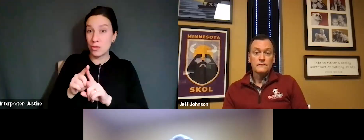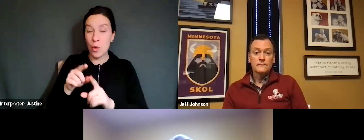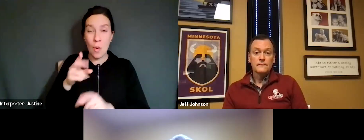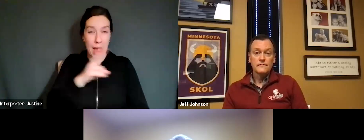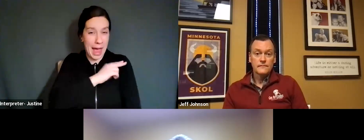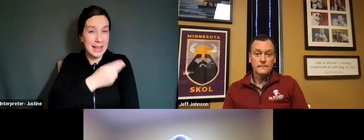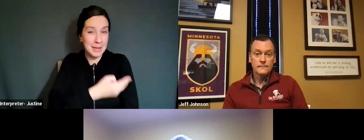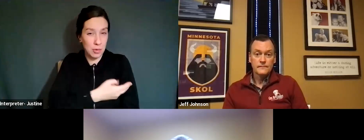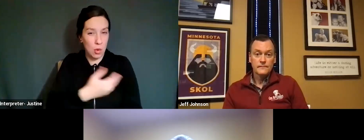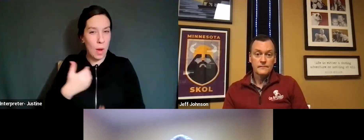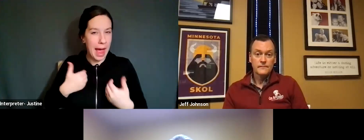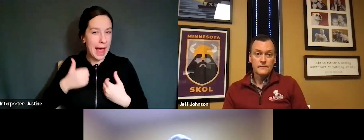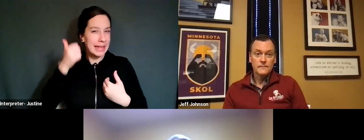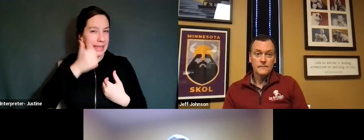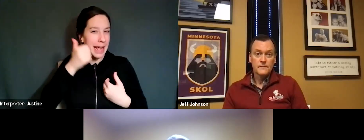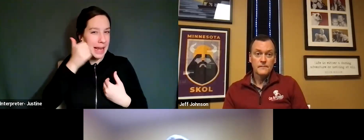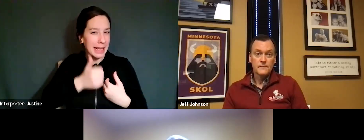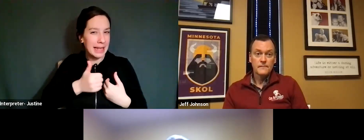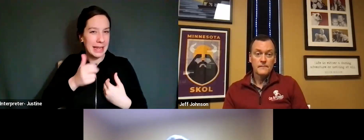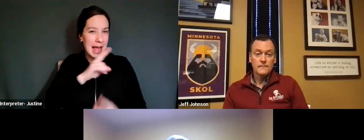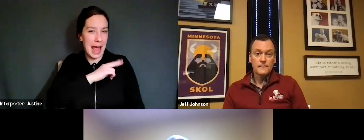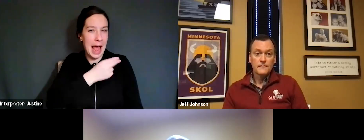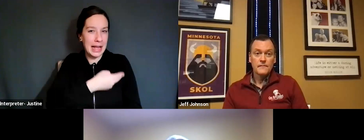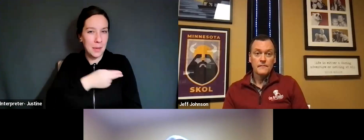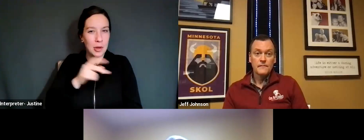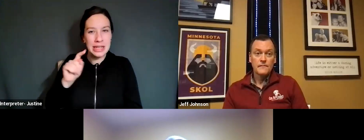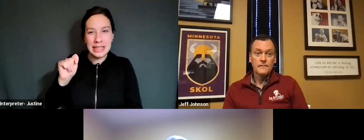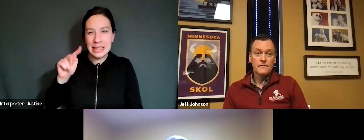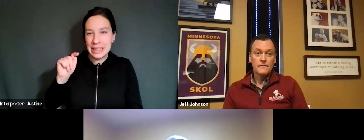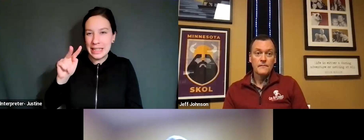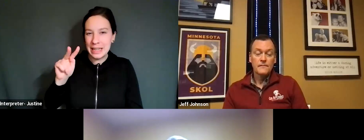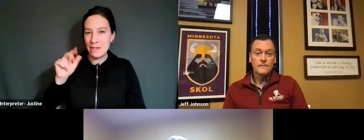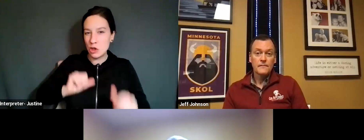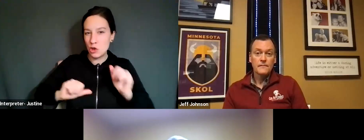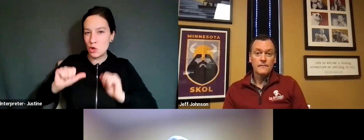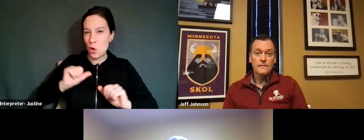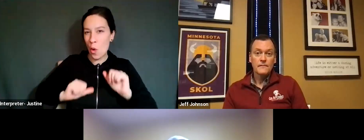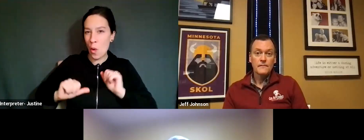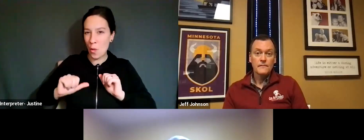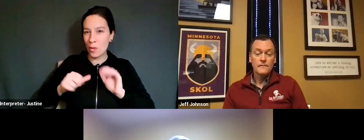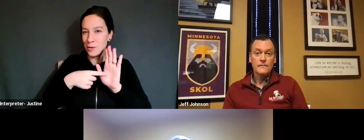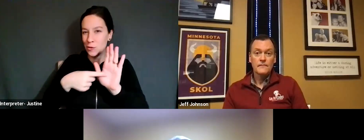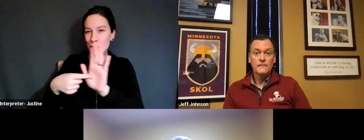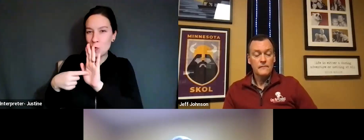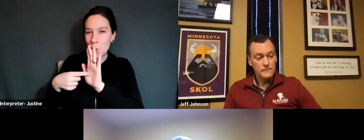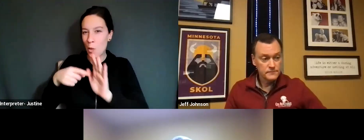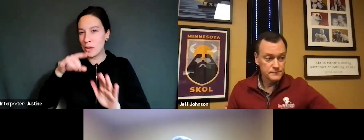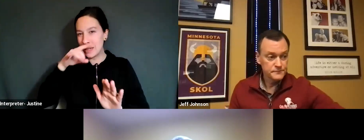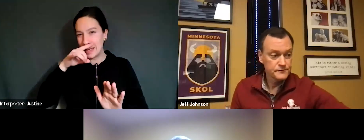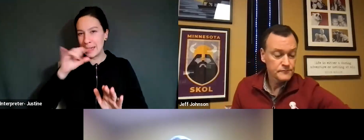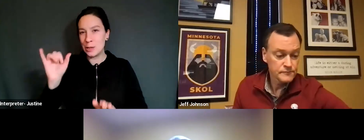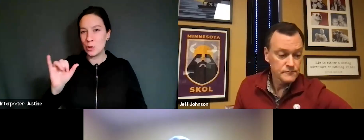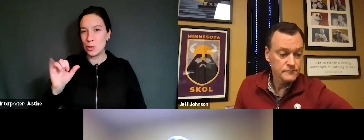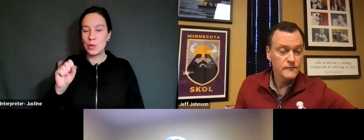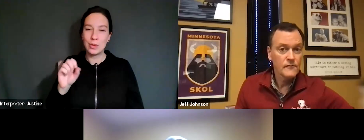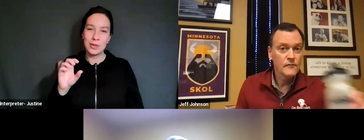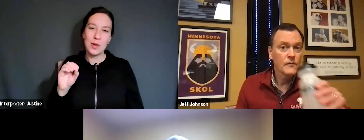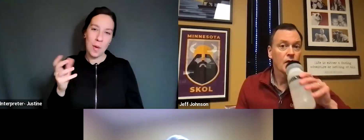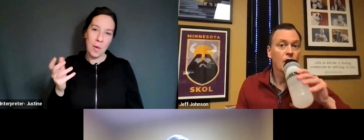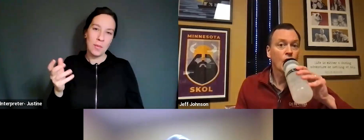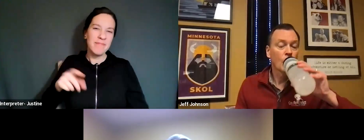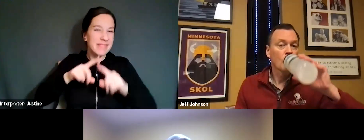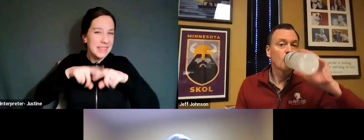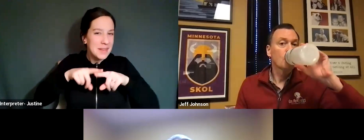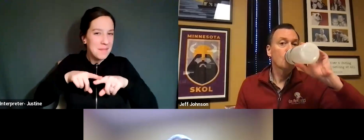hospital for children in their rooms. So I think every facility will be a little bit different, but a lot of the skills that the